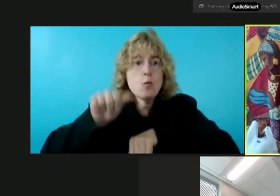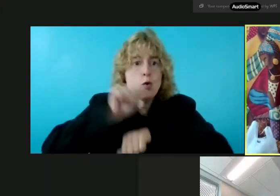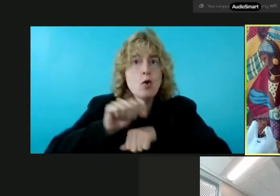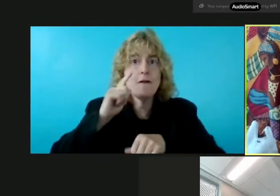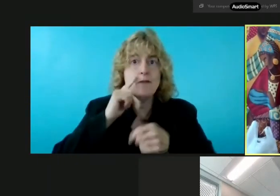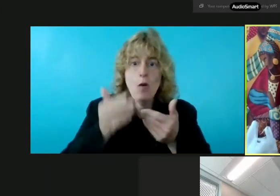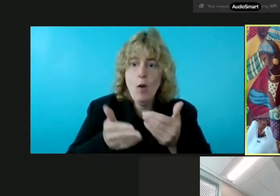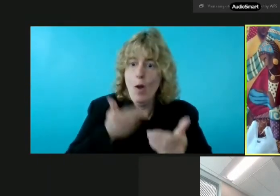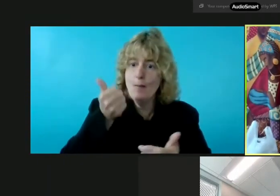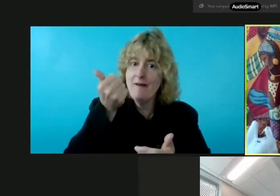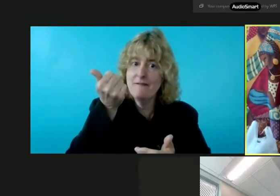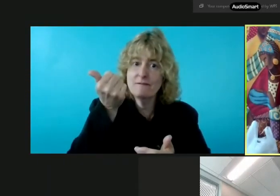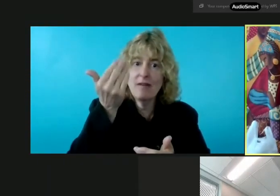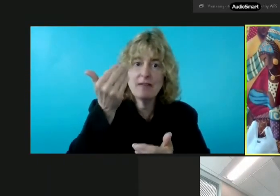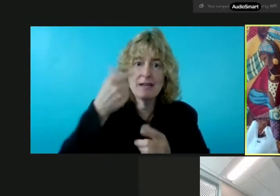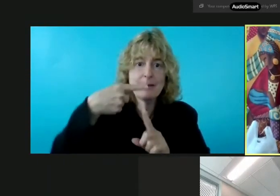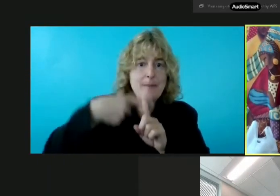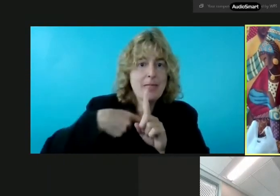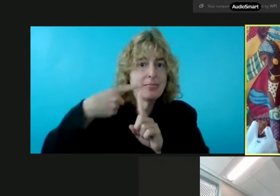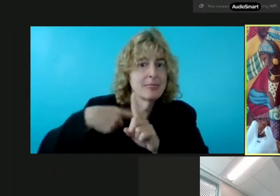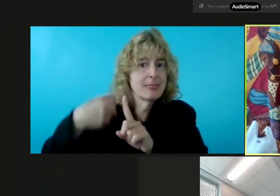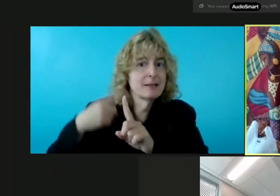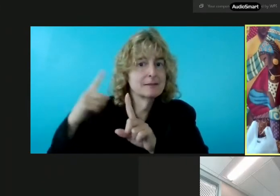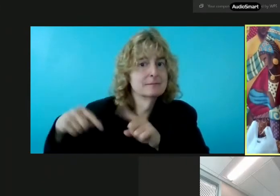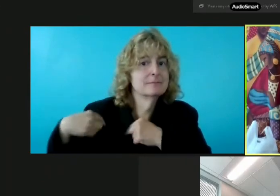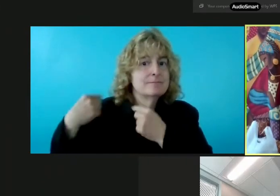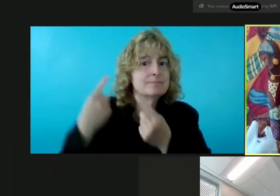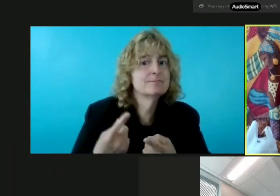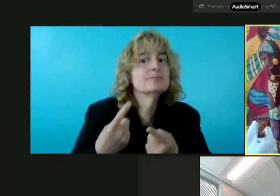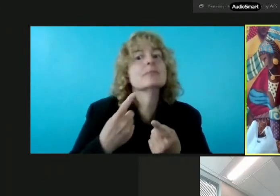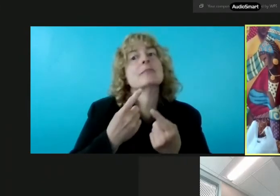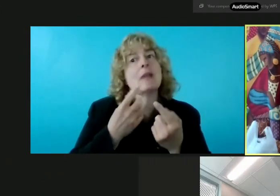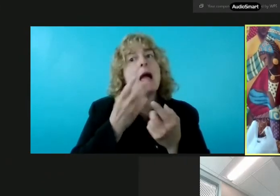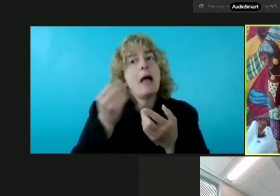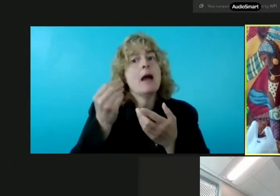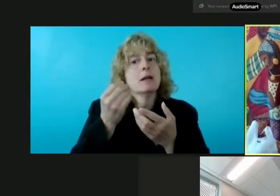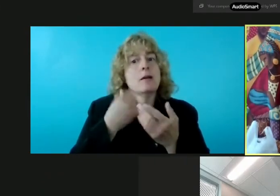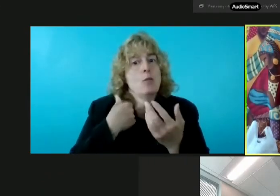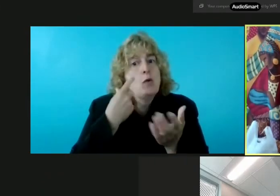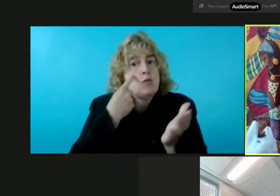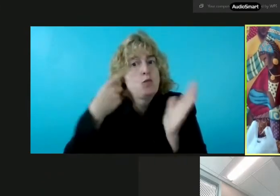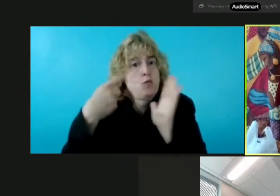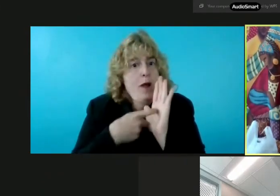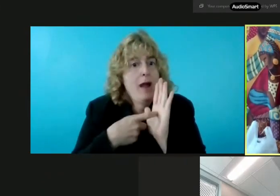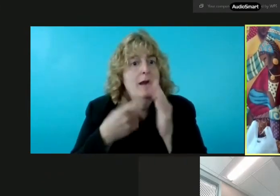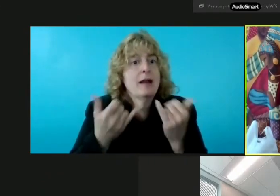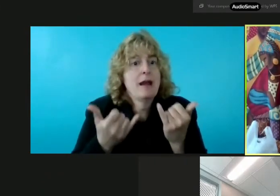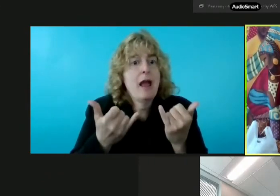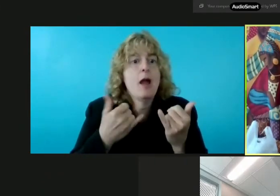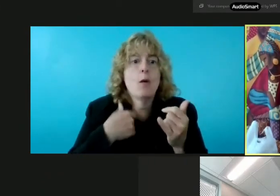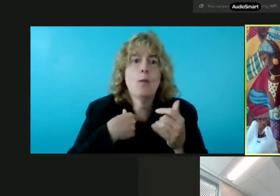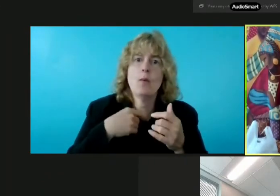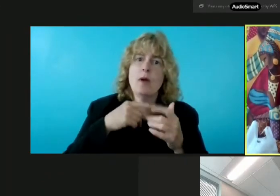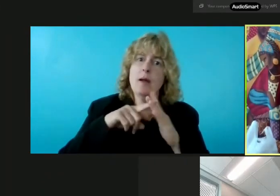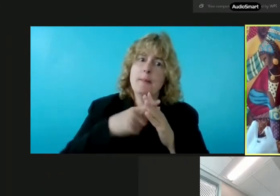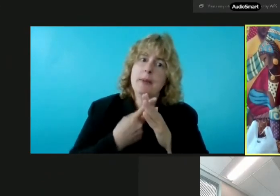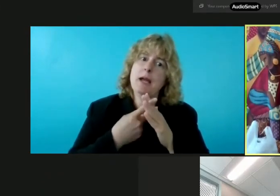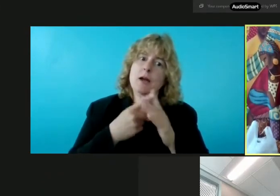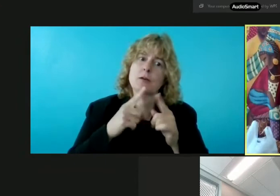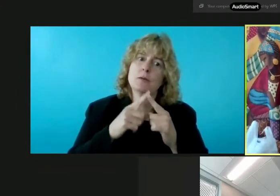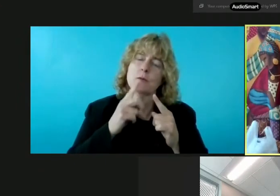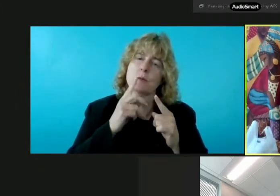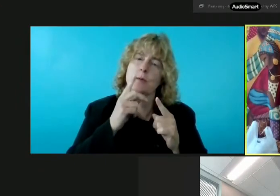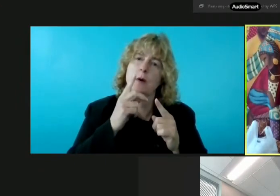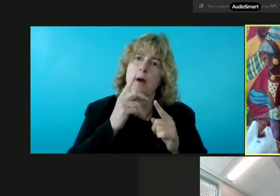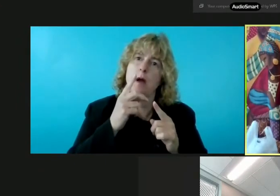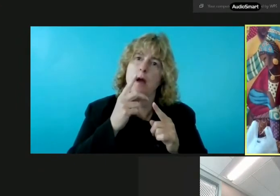months. But part of it that we're recognizing now, as we begin to look at what does it mean to go